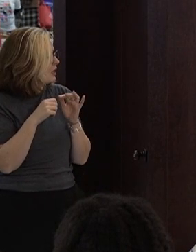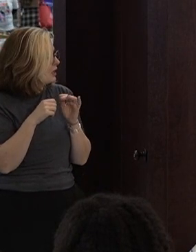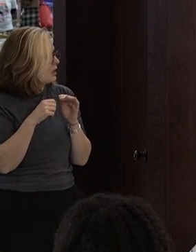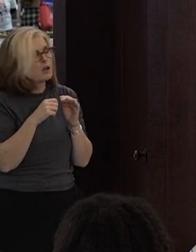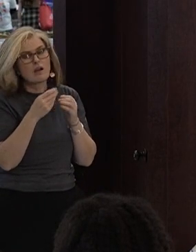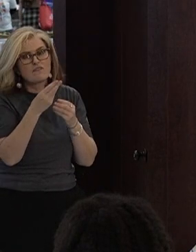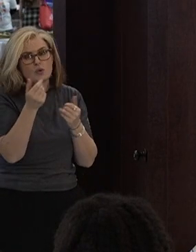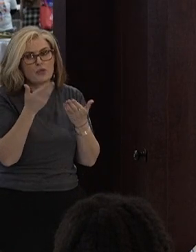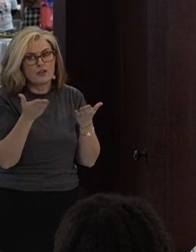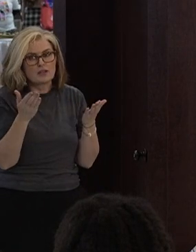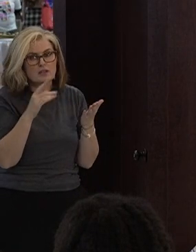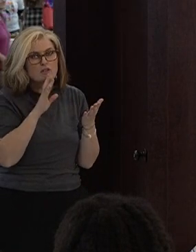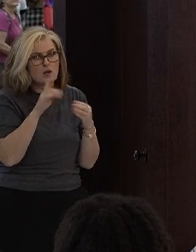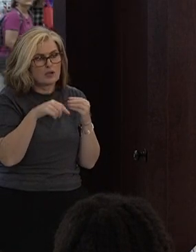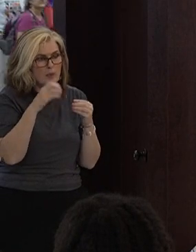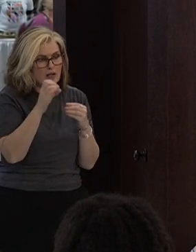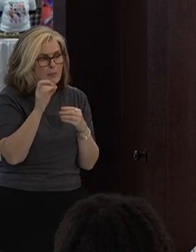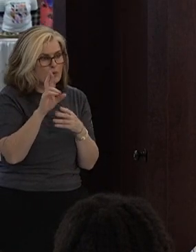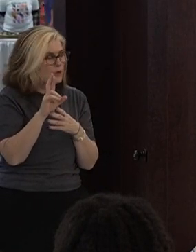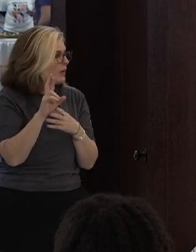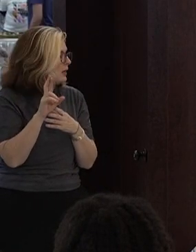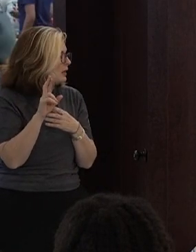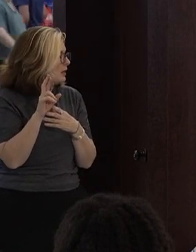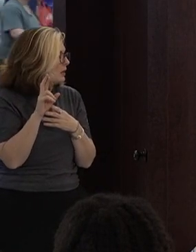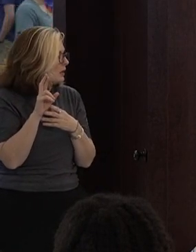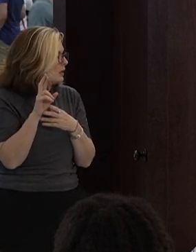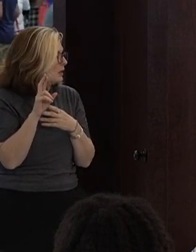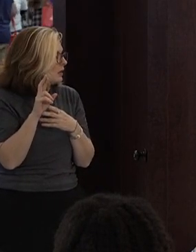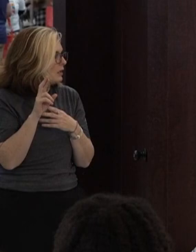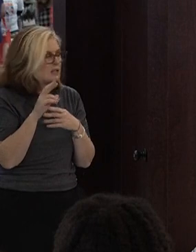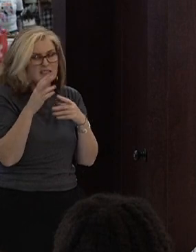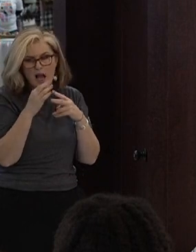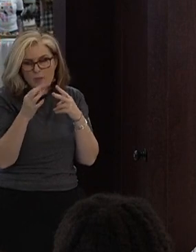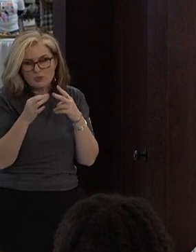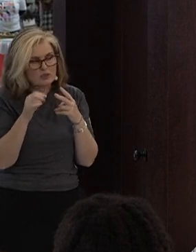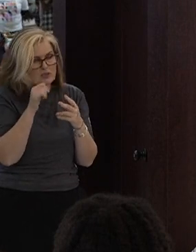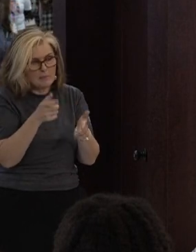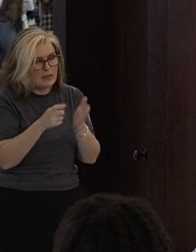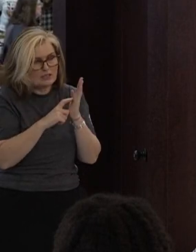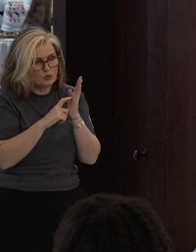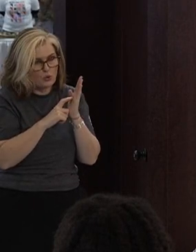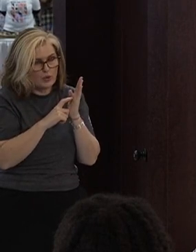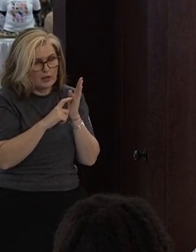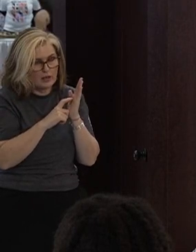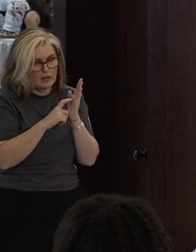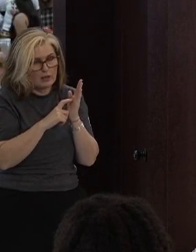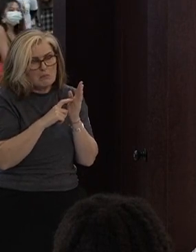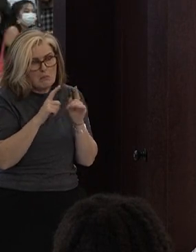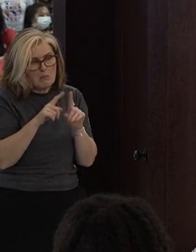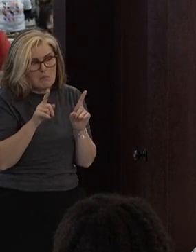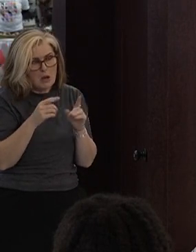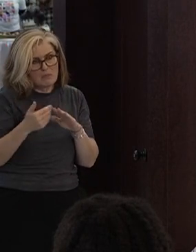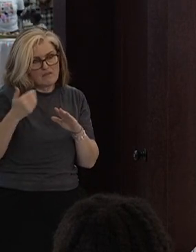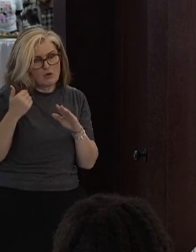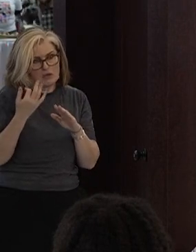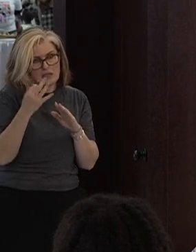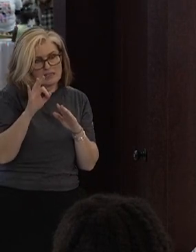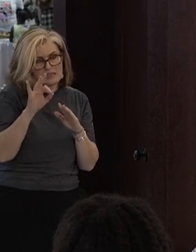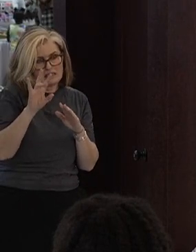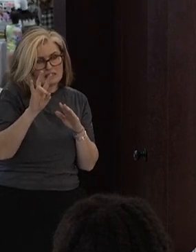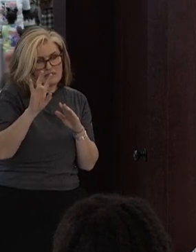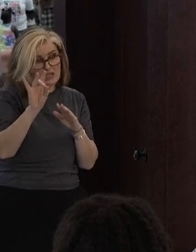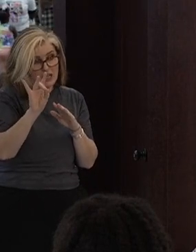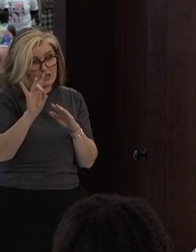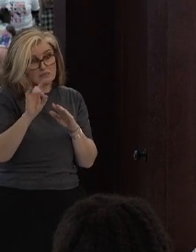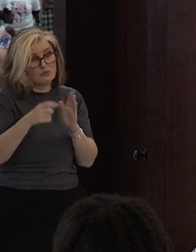a couple of things. I mentioned the copyright is optional, it's not mandatory, although prior to 1978,